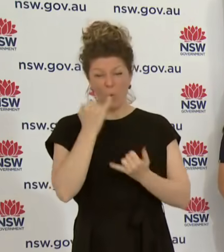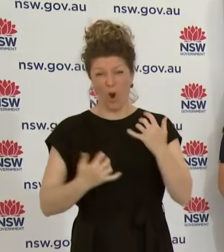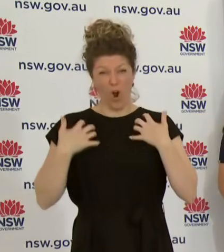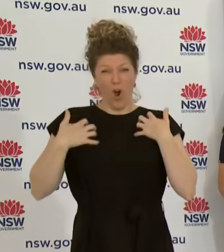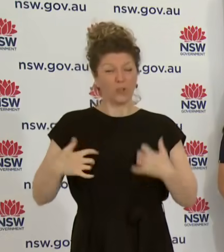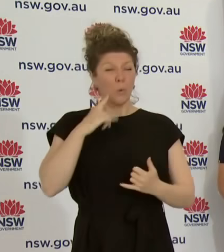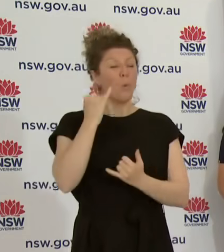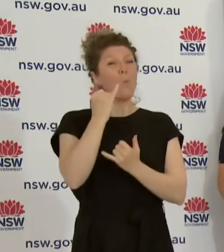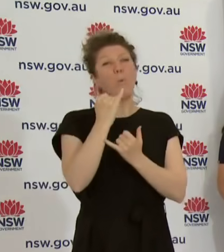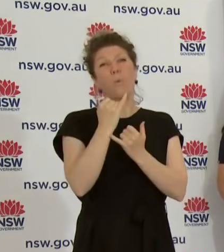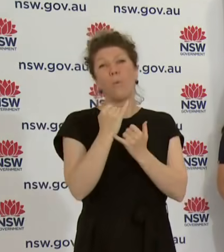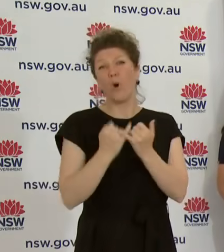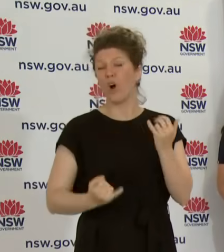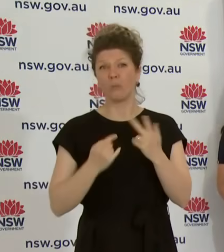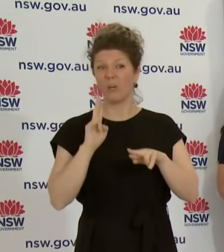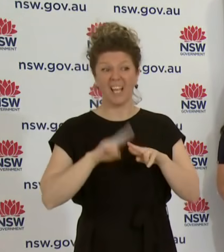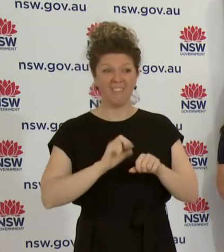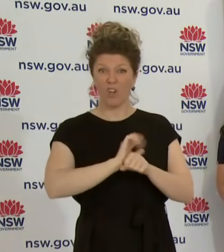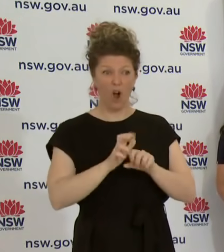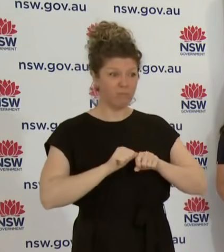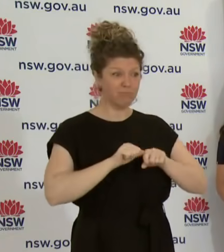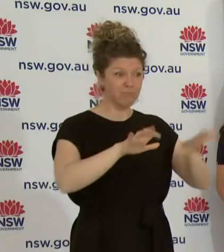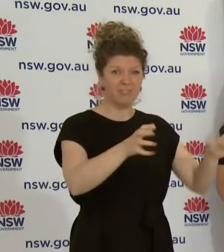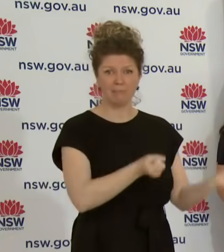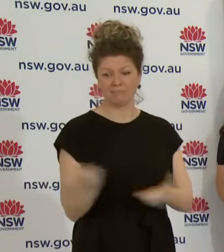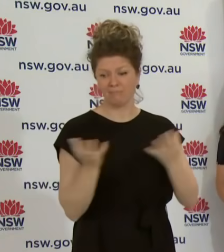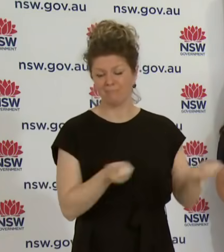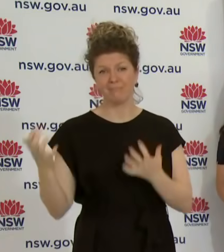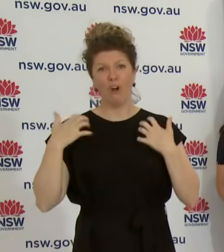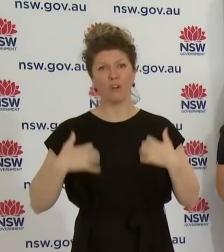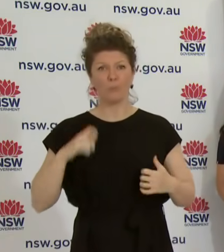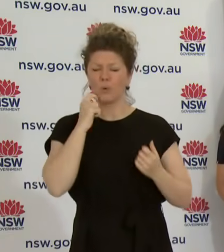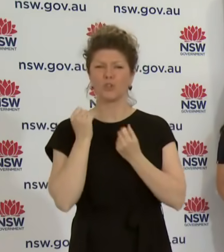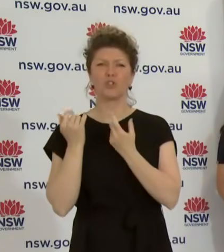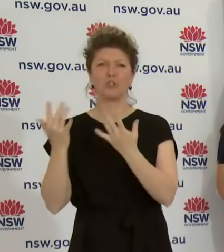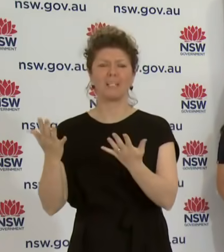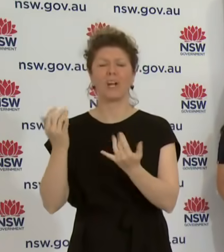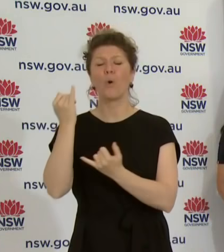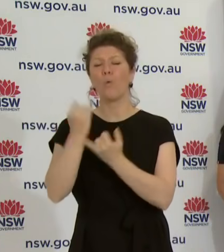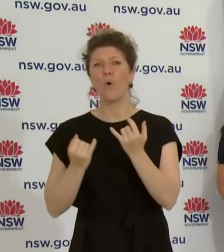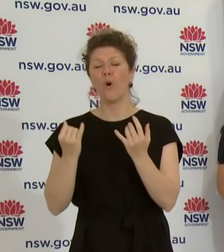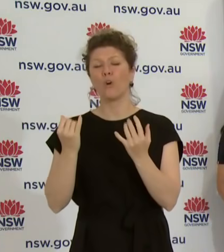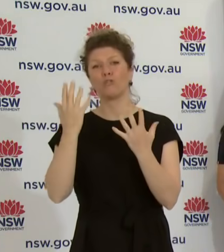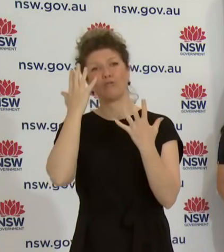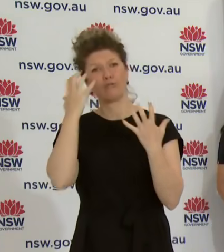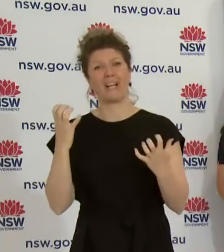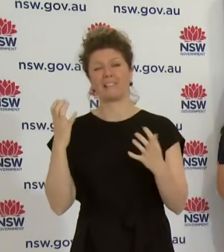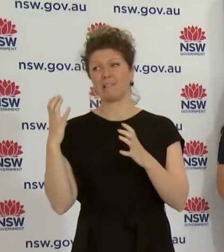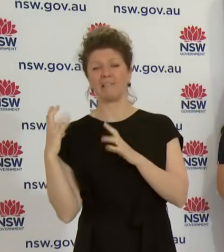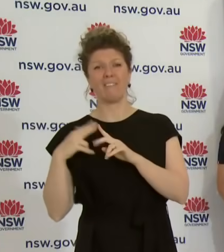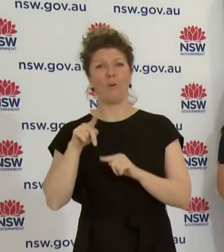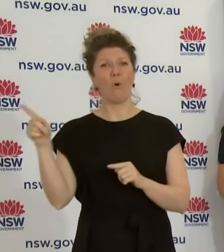stress once we start opening up if there are too many people that are unvaccinated. And again, on that point, I